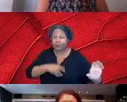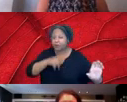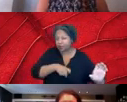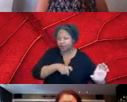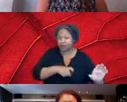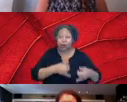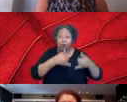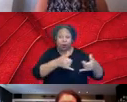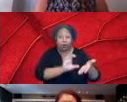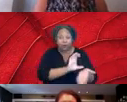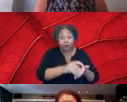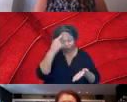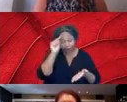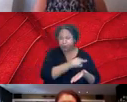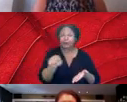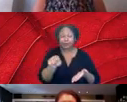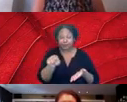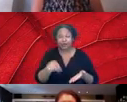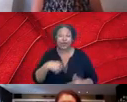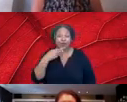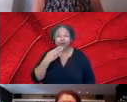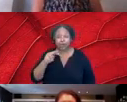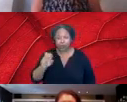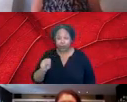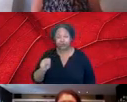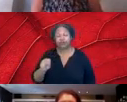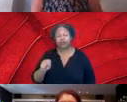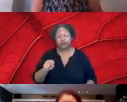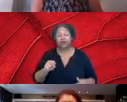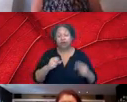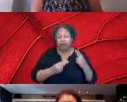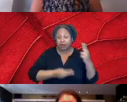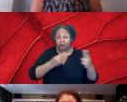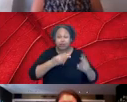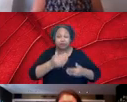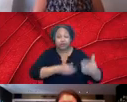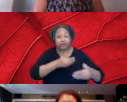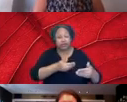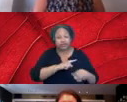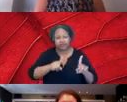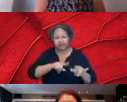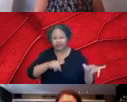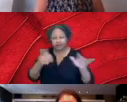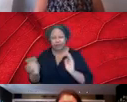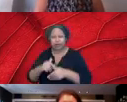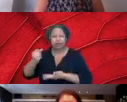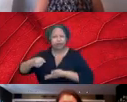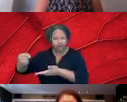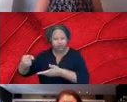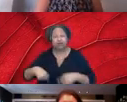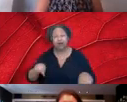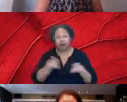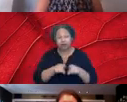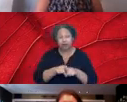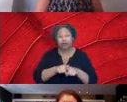you. The good news is, too, unlike a grant, the nomination process is fairly simple and easy. And finally, unlike grant income,